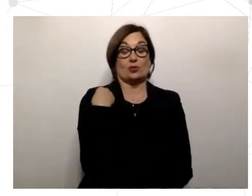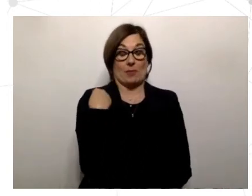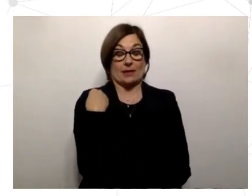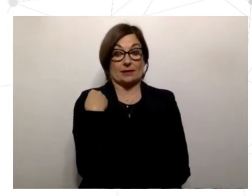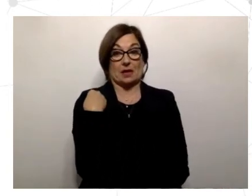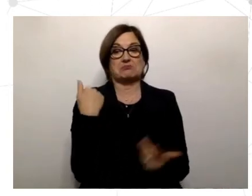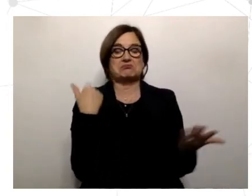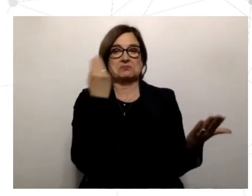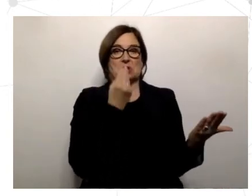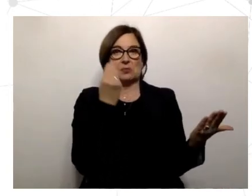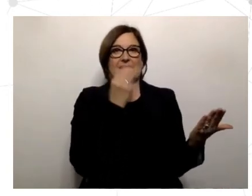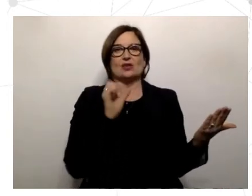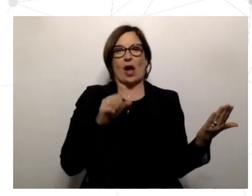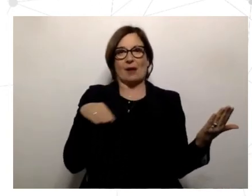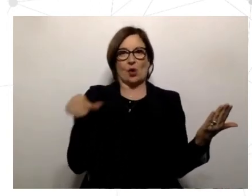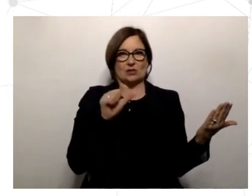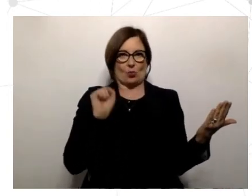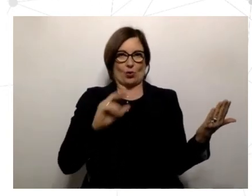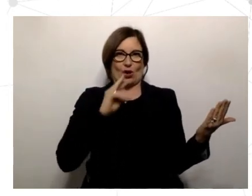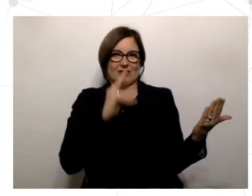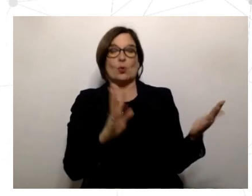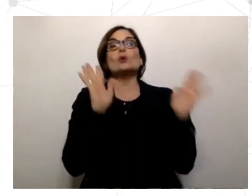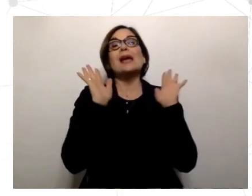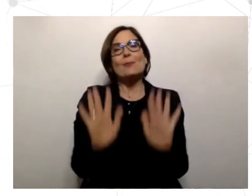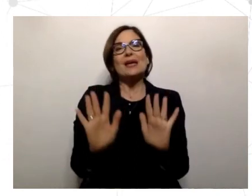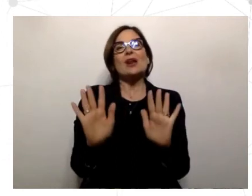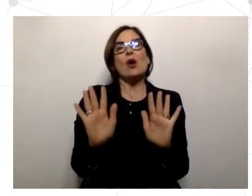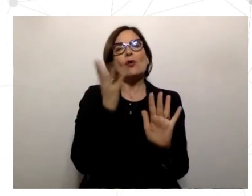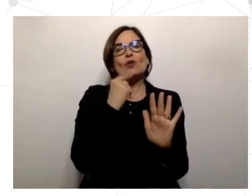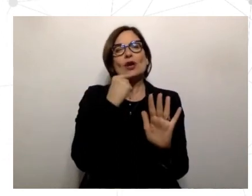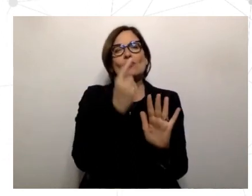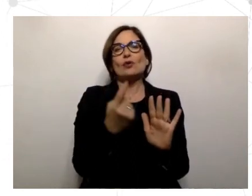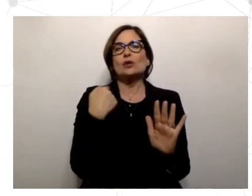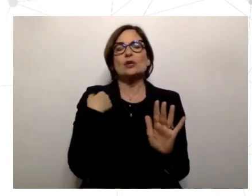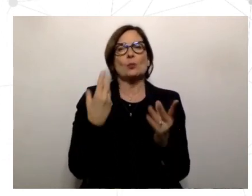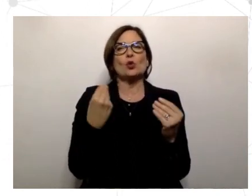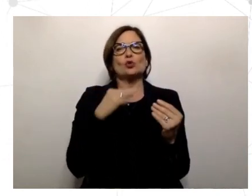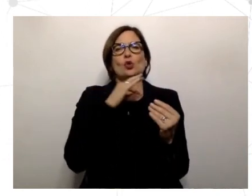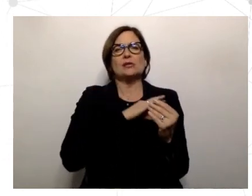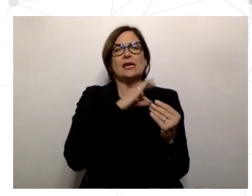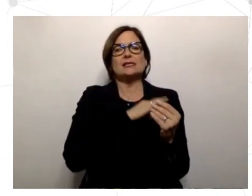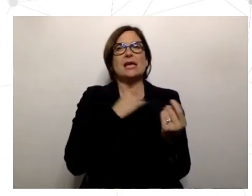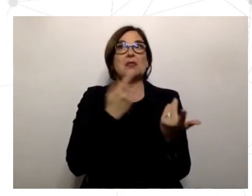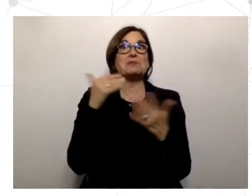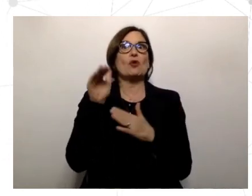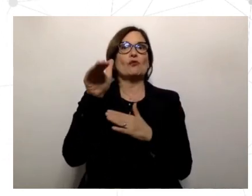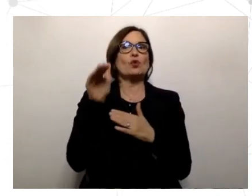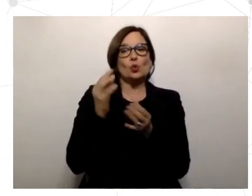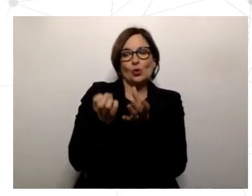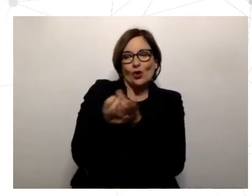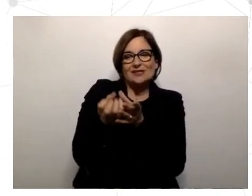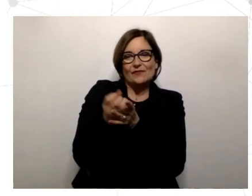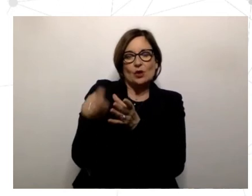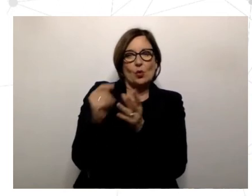che Amos potrebbe rispondere, però volevo dire, noi siamo veramente molto interessati agli sviluppi che